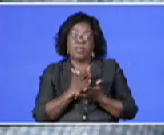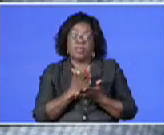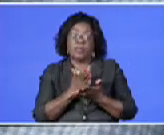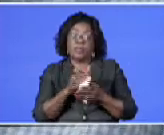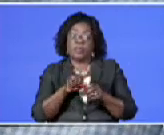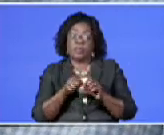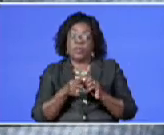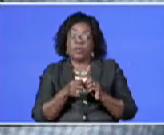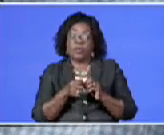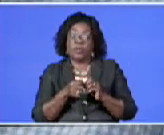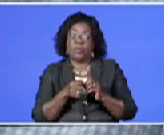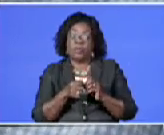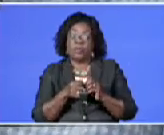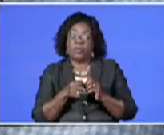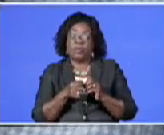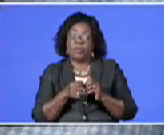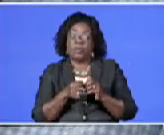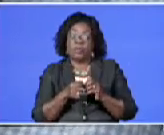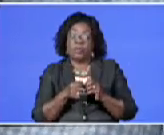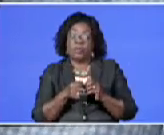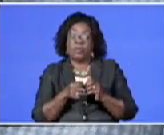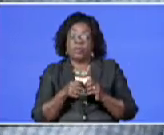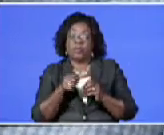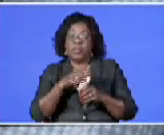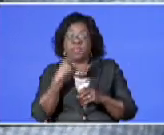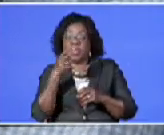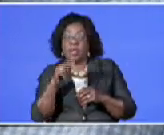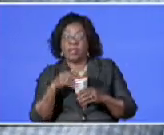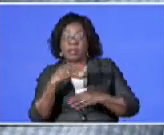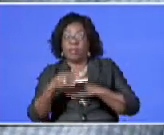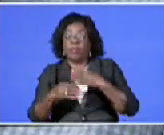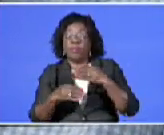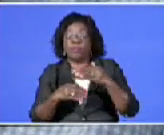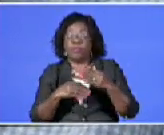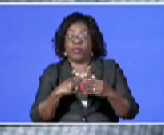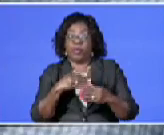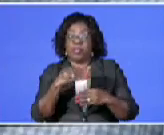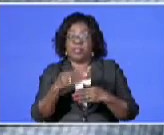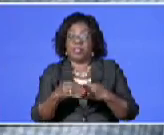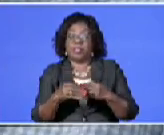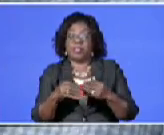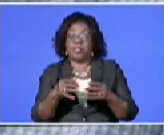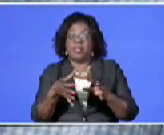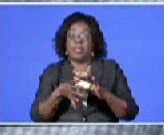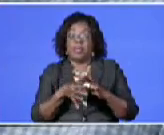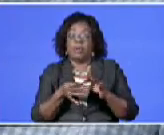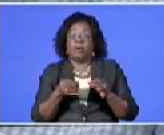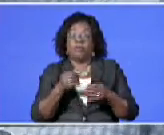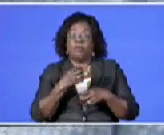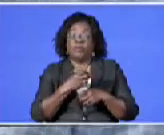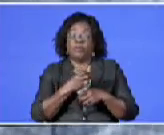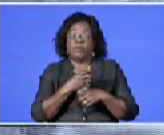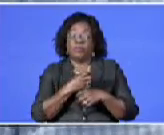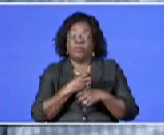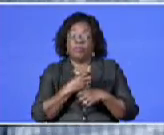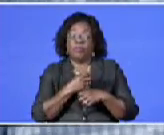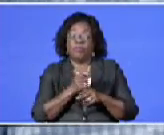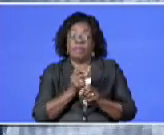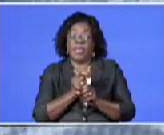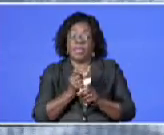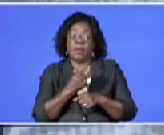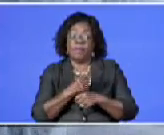very specific, very safe process of remediating that facility, just like we're going to do with